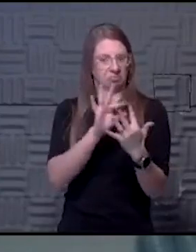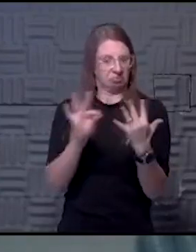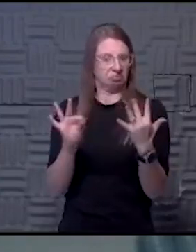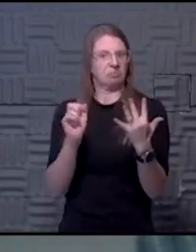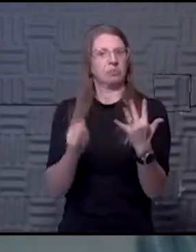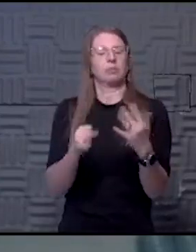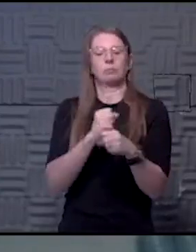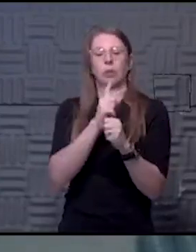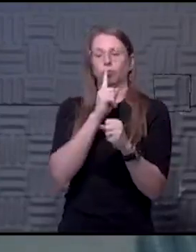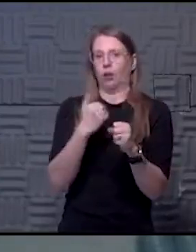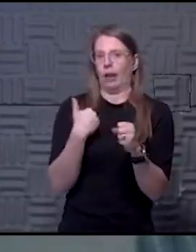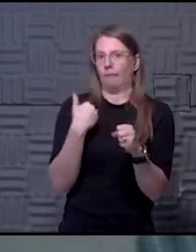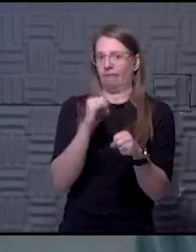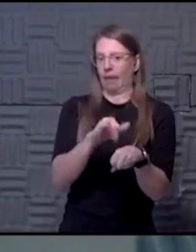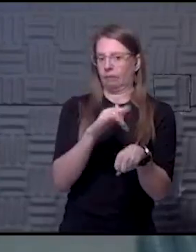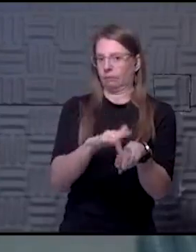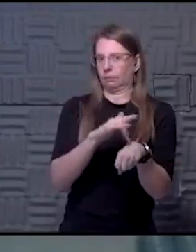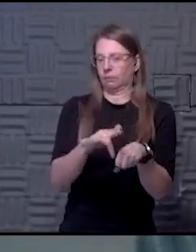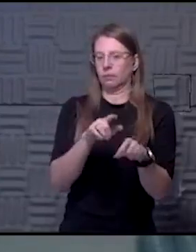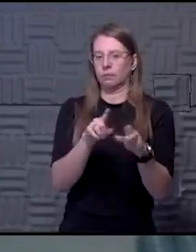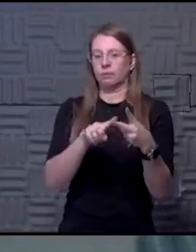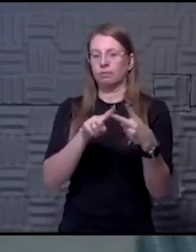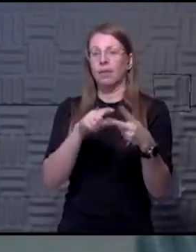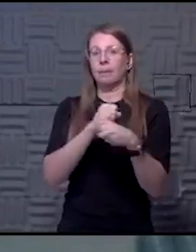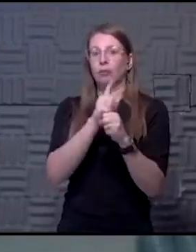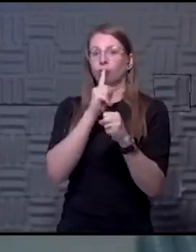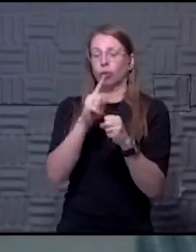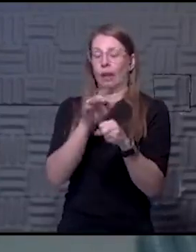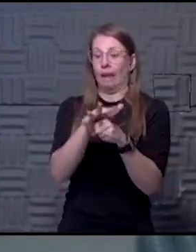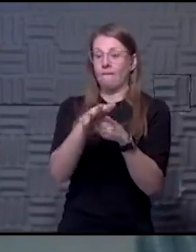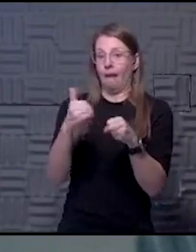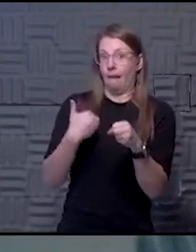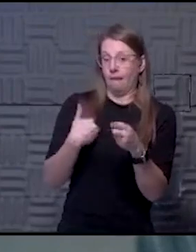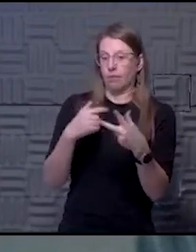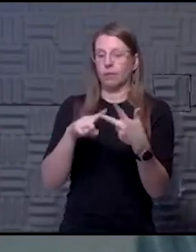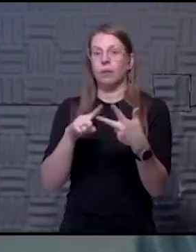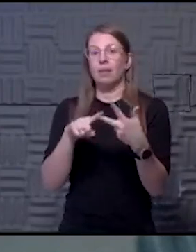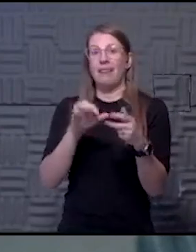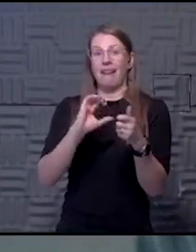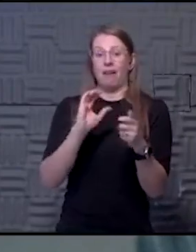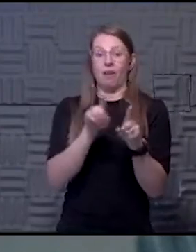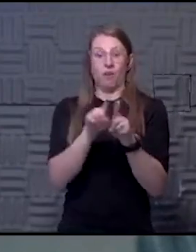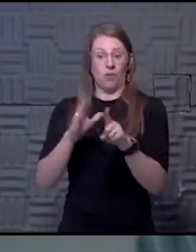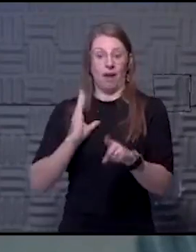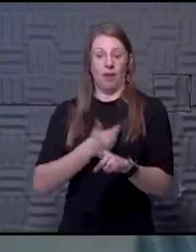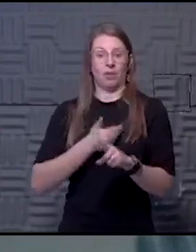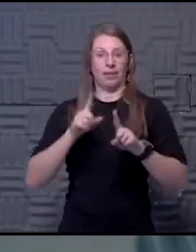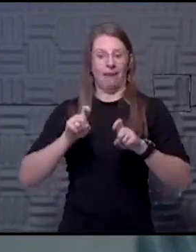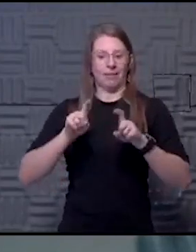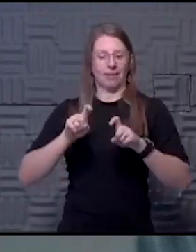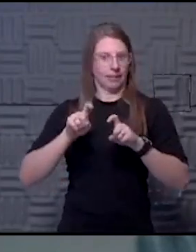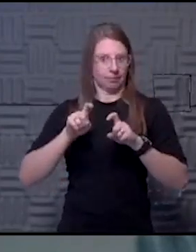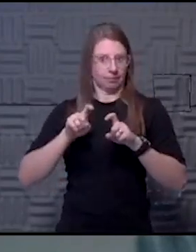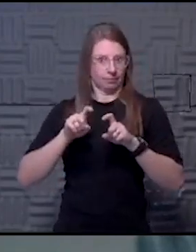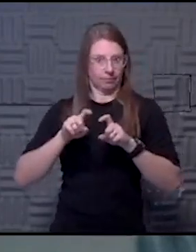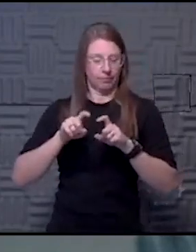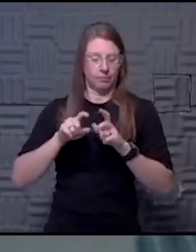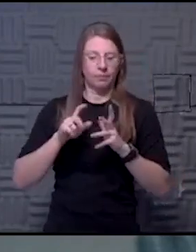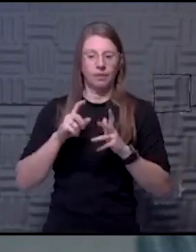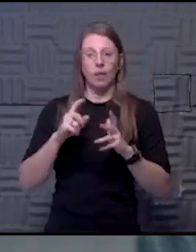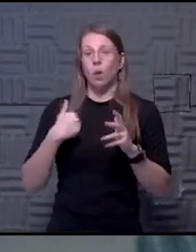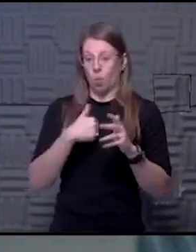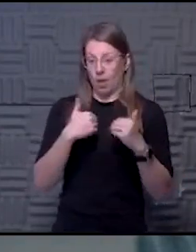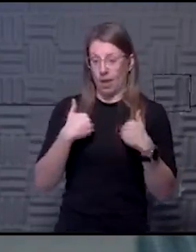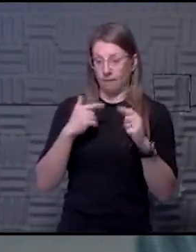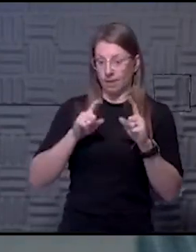have that, working to make sure that we do have the volume. When you look at, even in our testing apparatus, sometimes if we said we're having